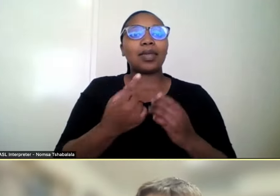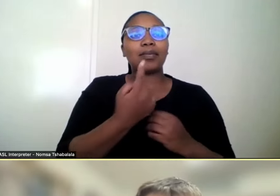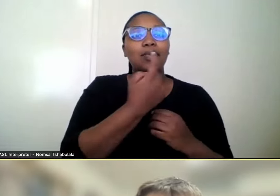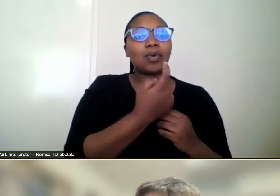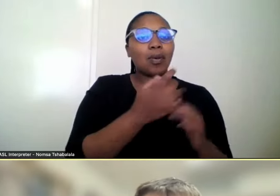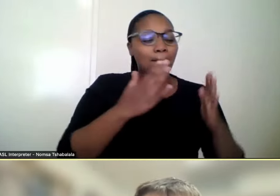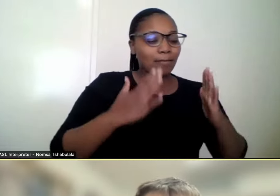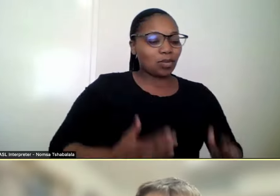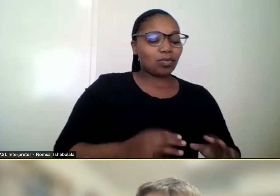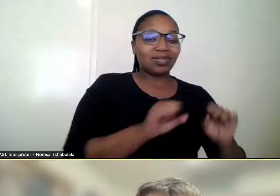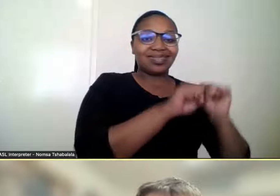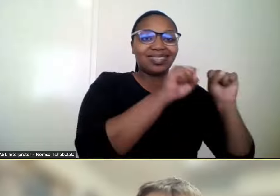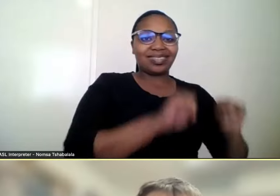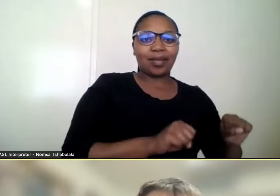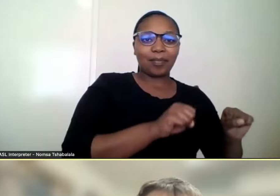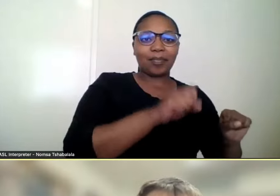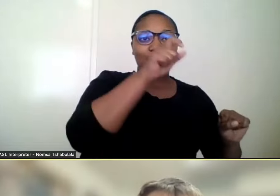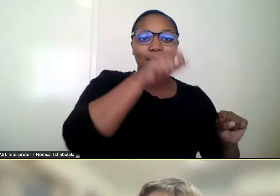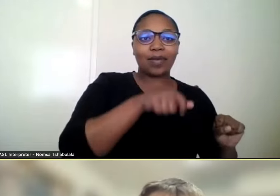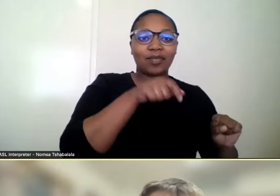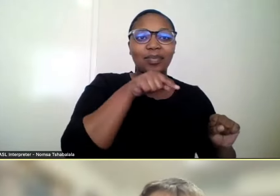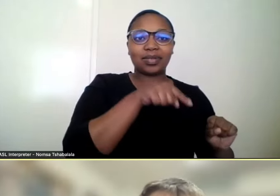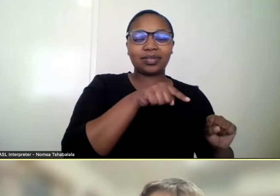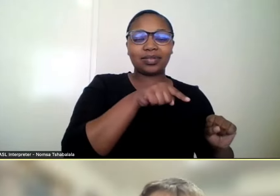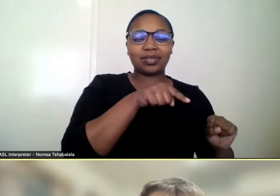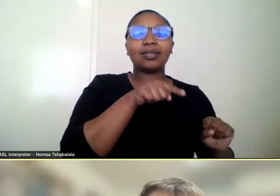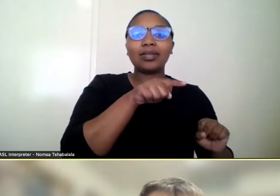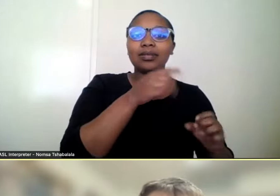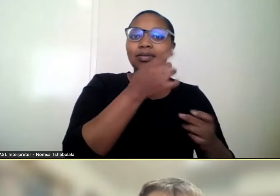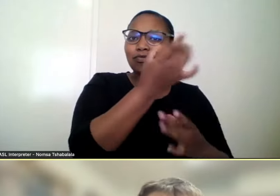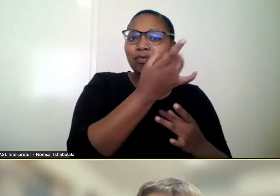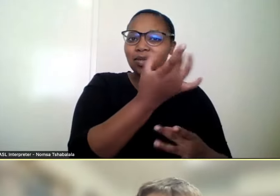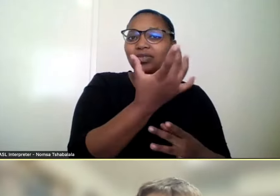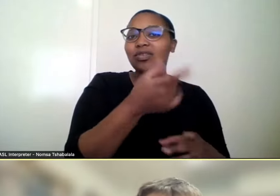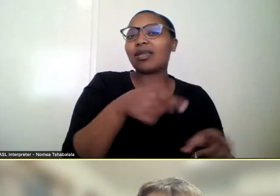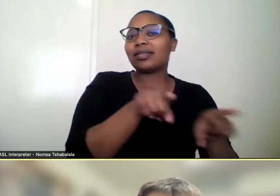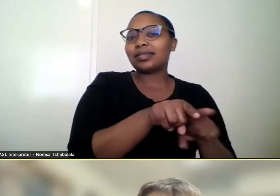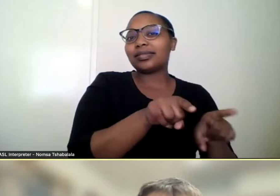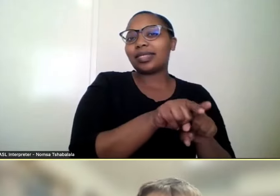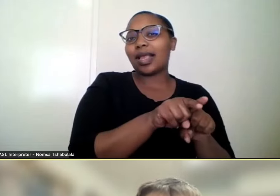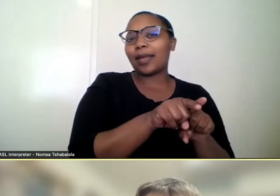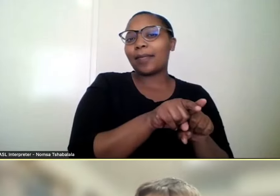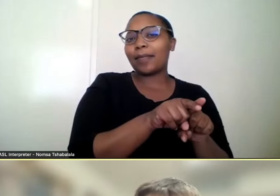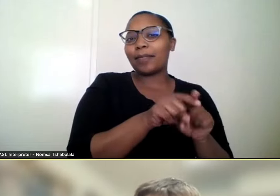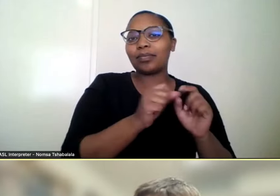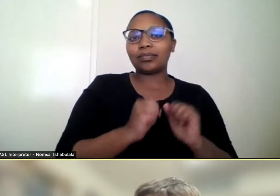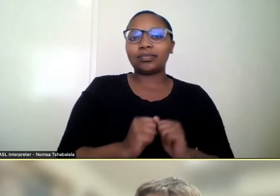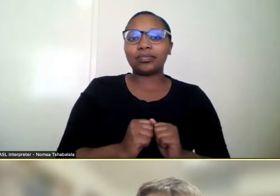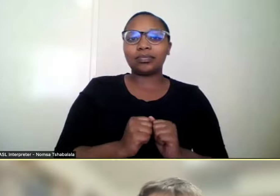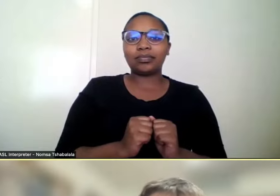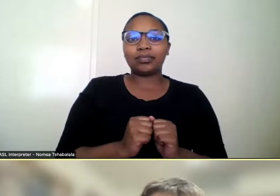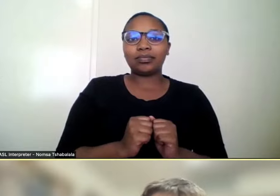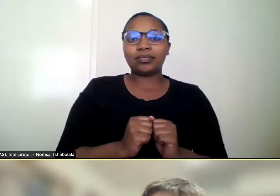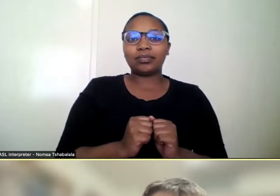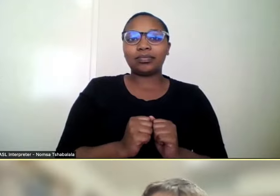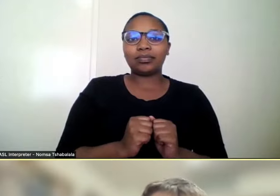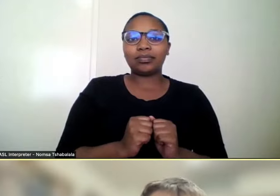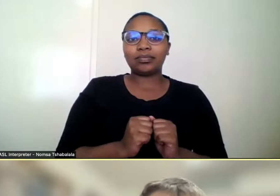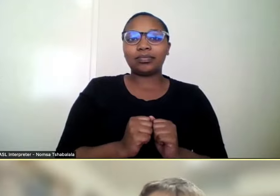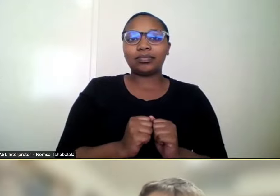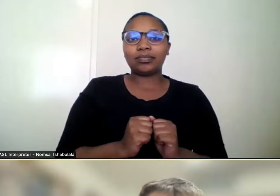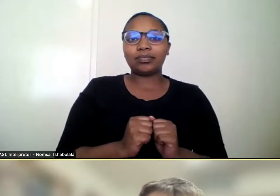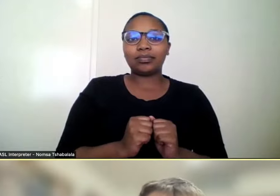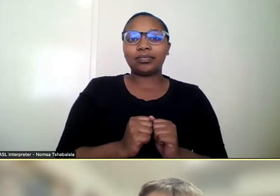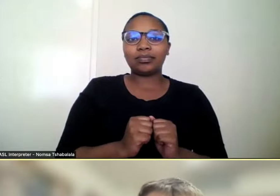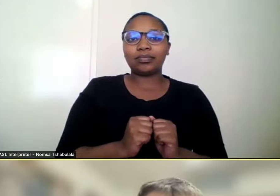we'll have, as I say, within weeks. But the data regarding other arms of the immune systems, for example, T cells, which we know are really,